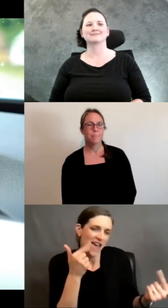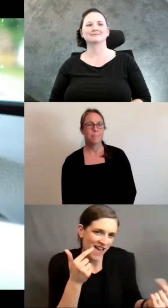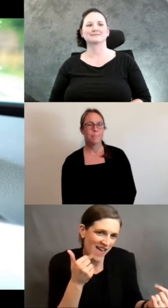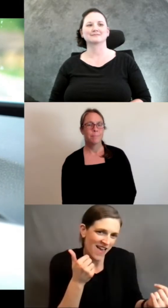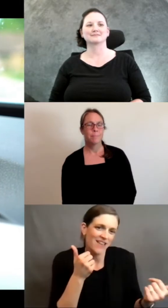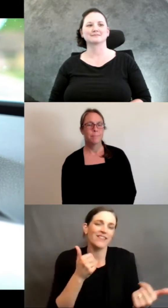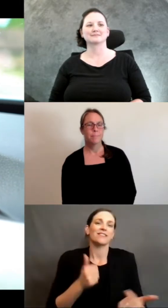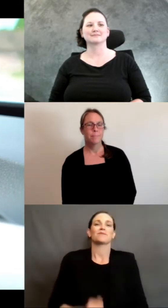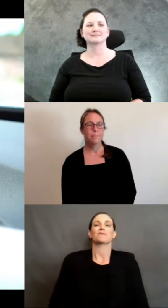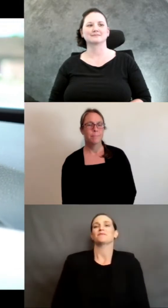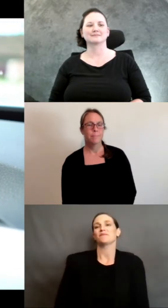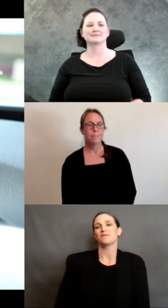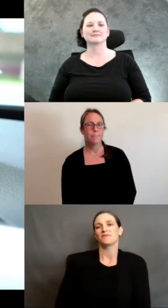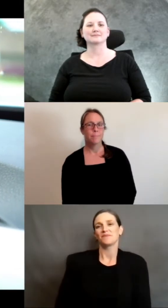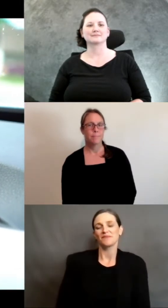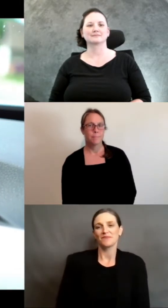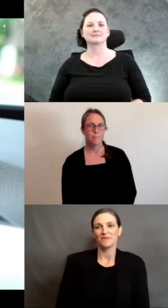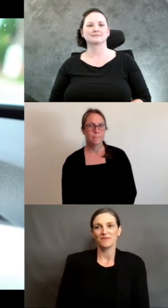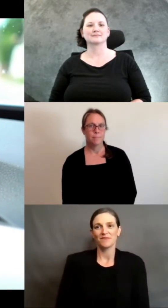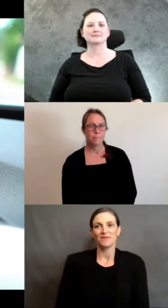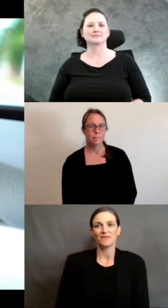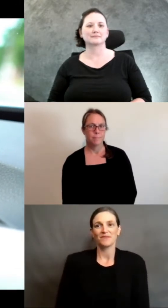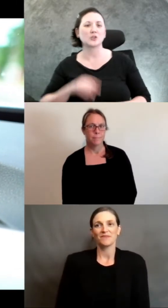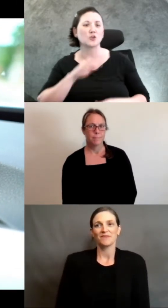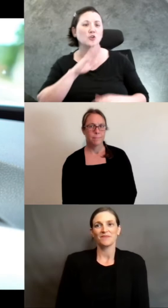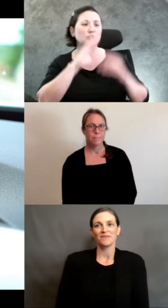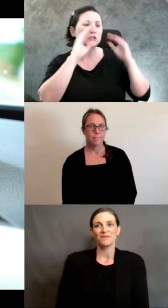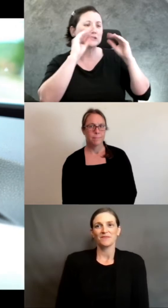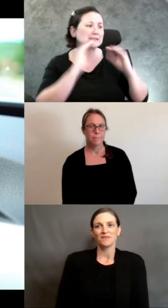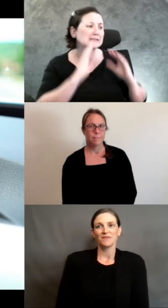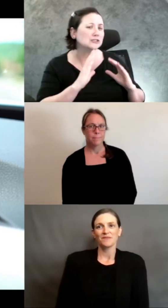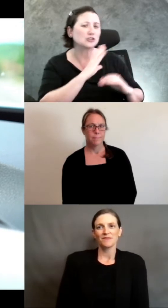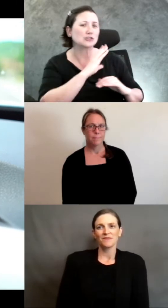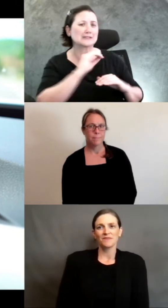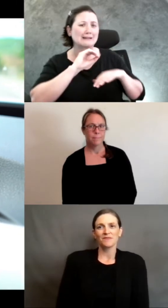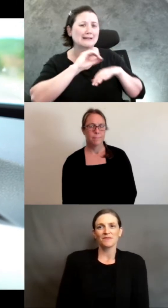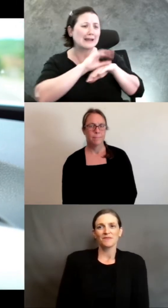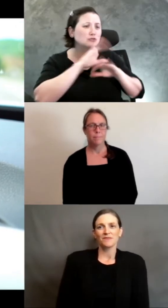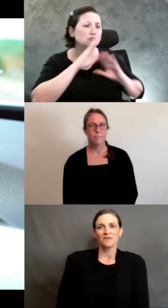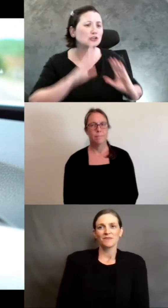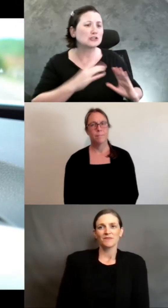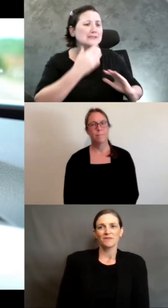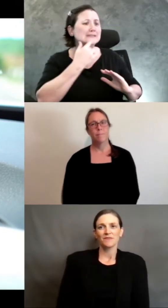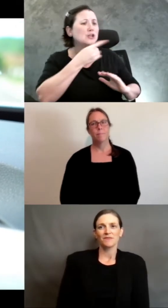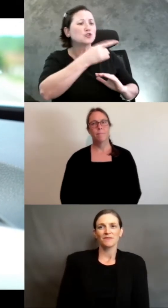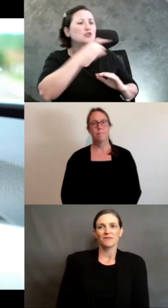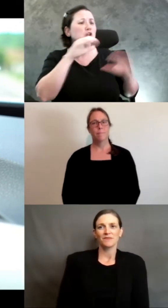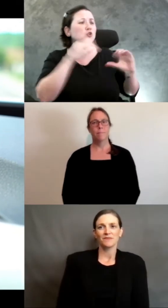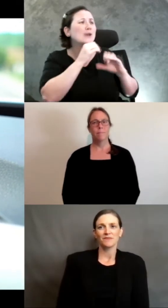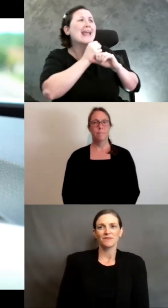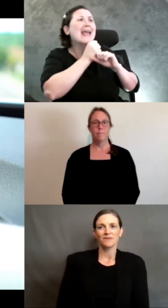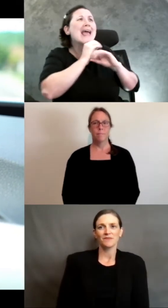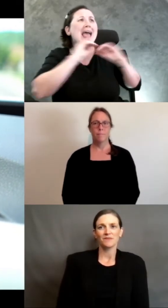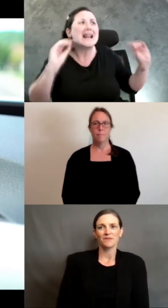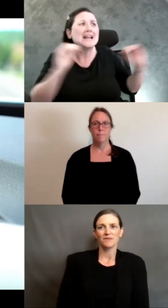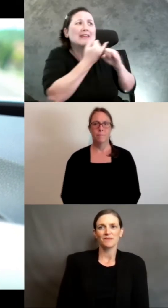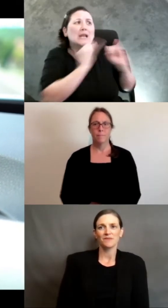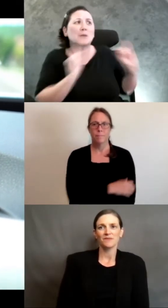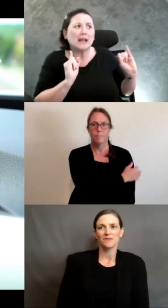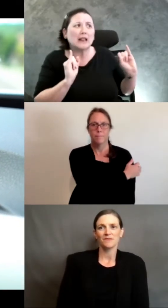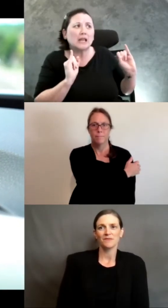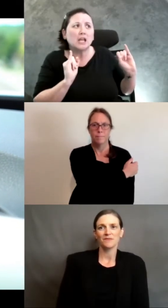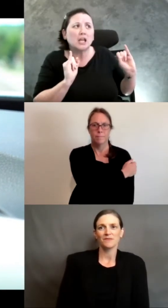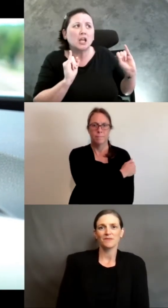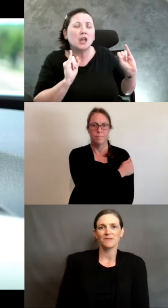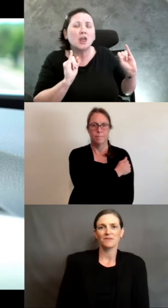Your teachers and counselors say that you are not doing anything independently, Jessica. You're getting other people to do